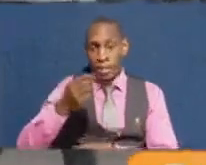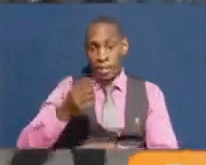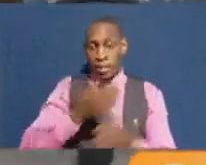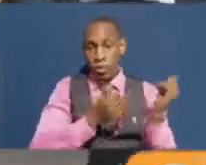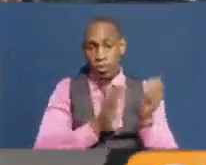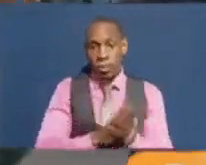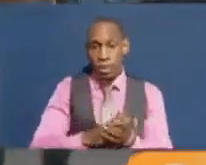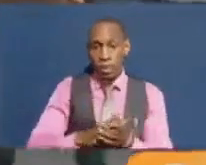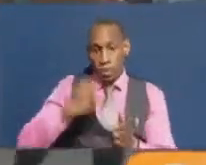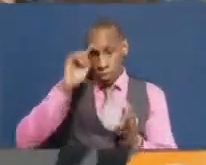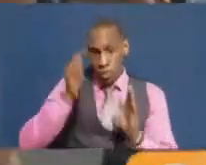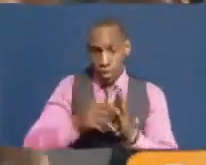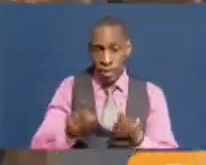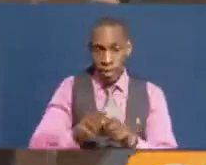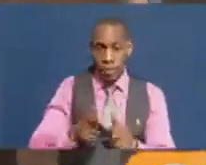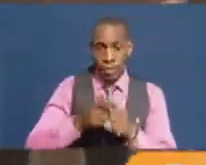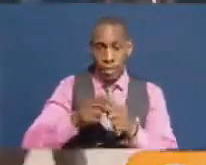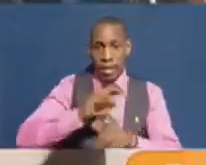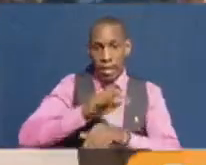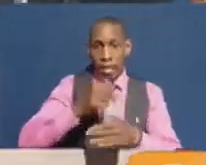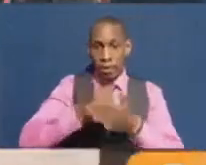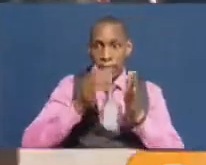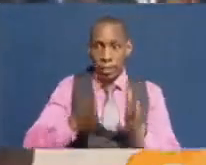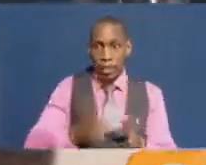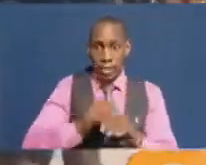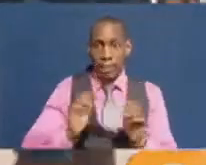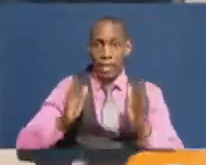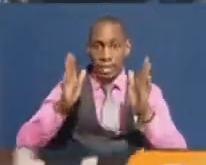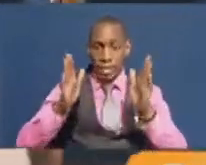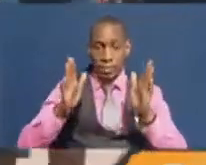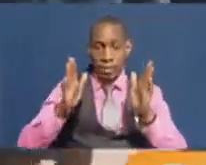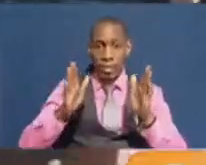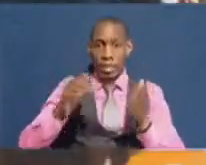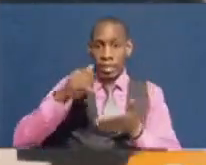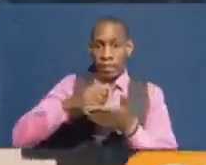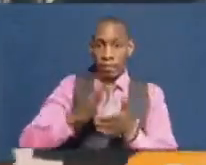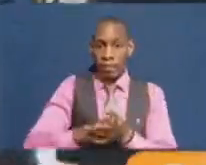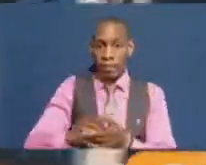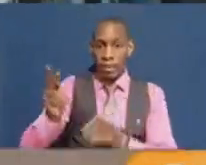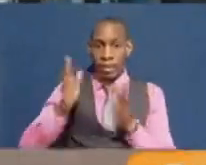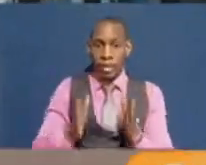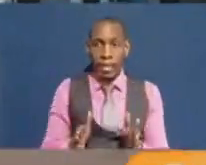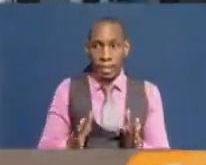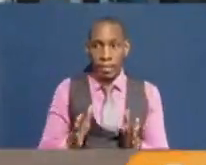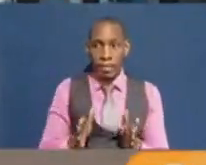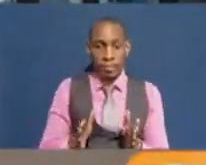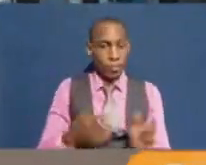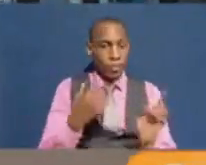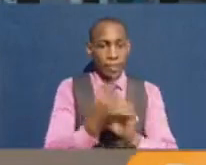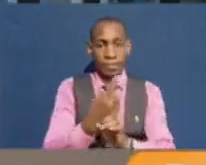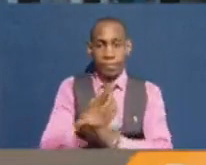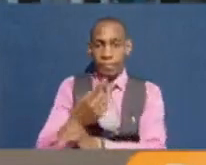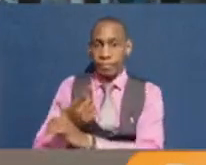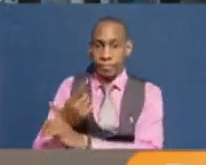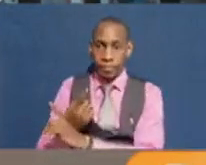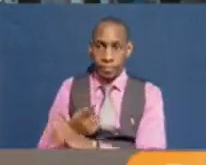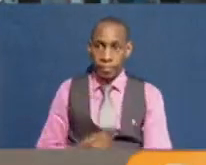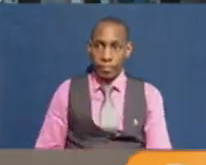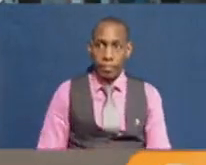to recognize and award national heroes during the event to be attended by Kenyans from all walks of life.